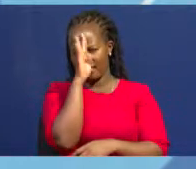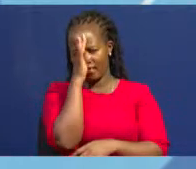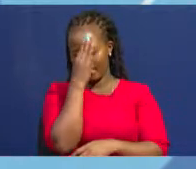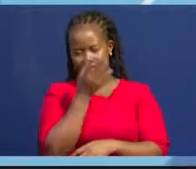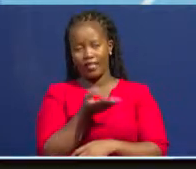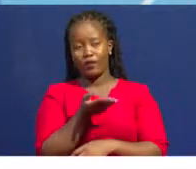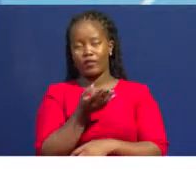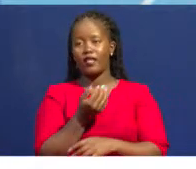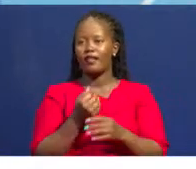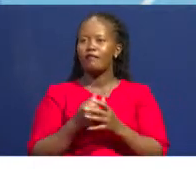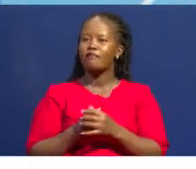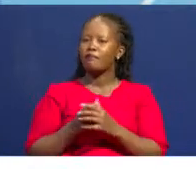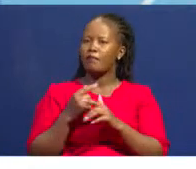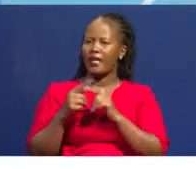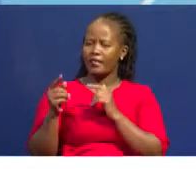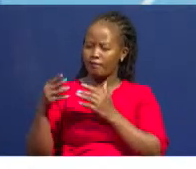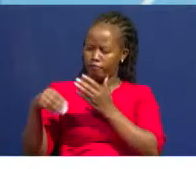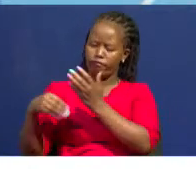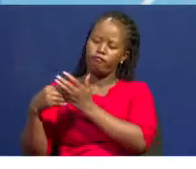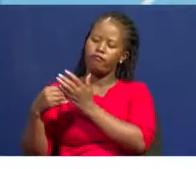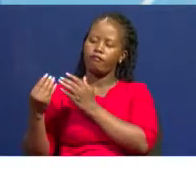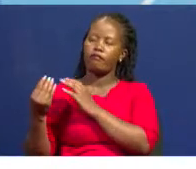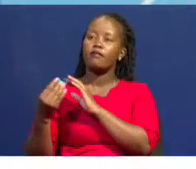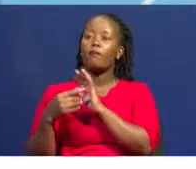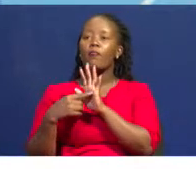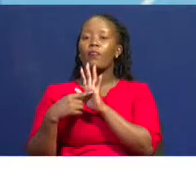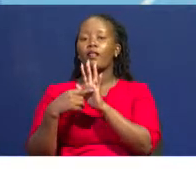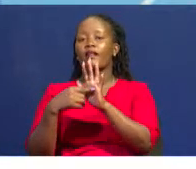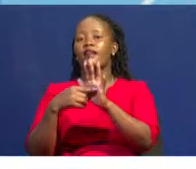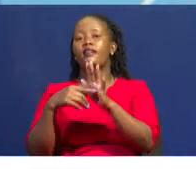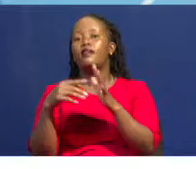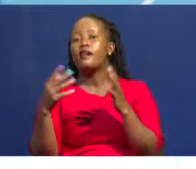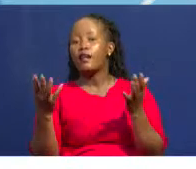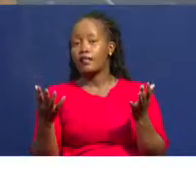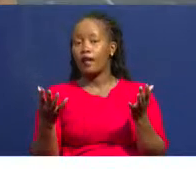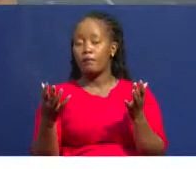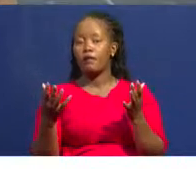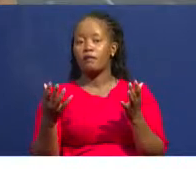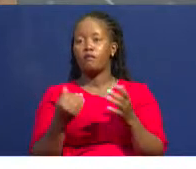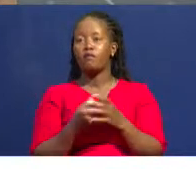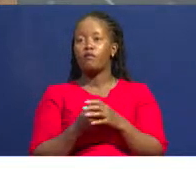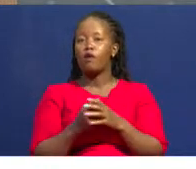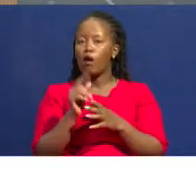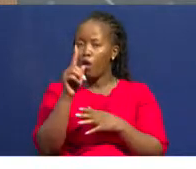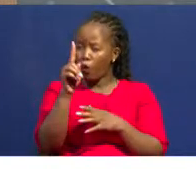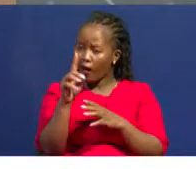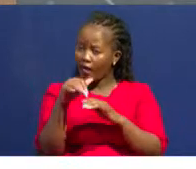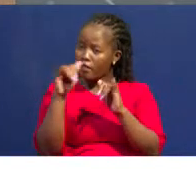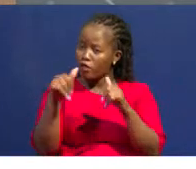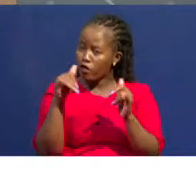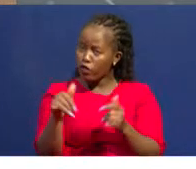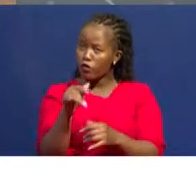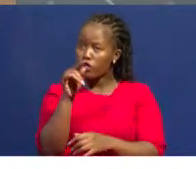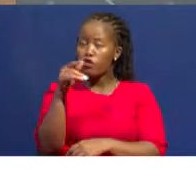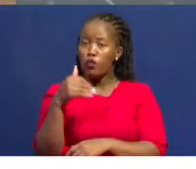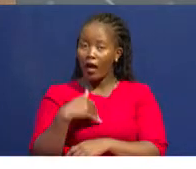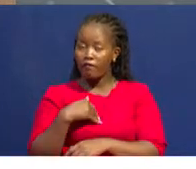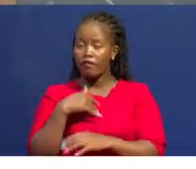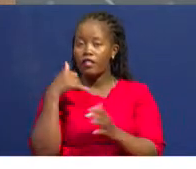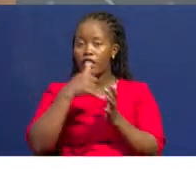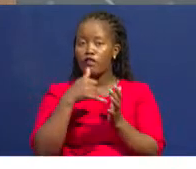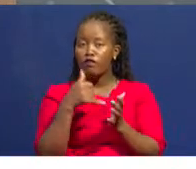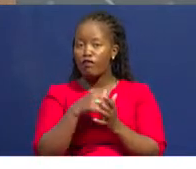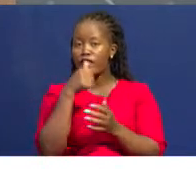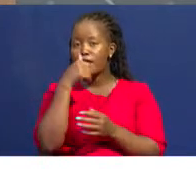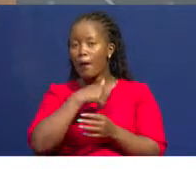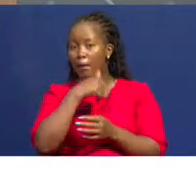give you an example. Yes. Give me one news you have made for a small car.